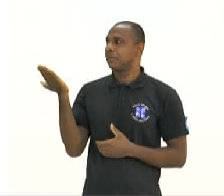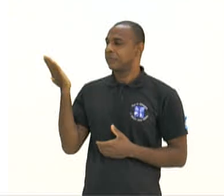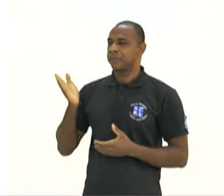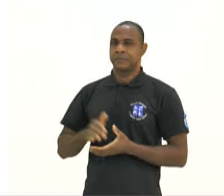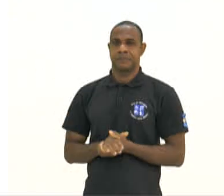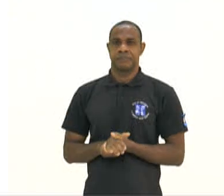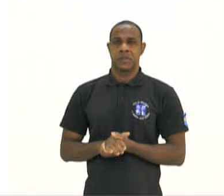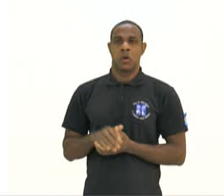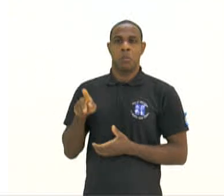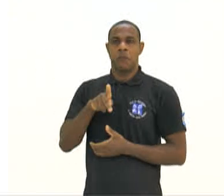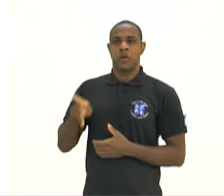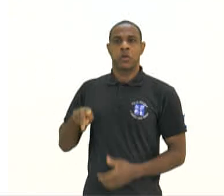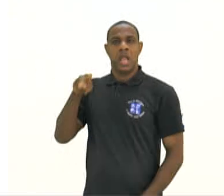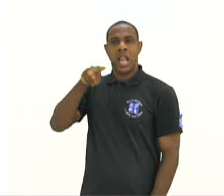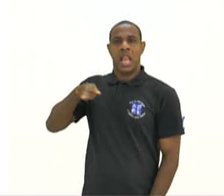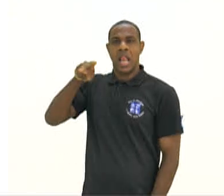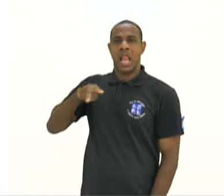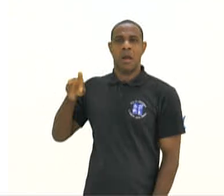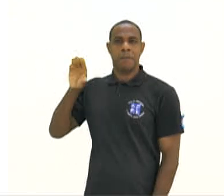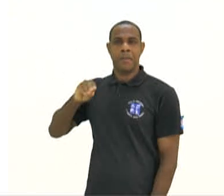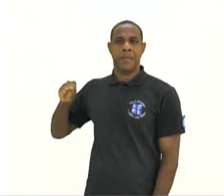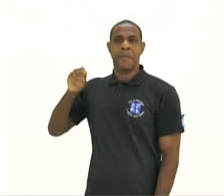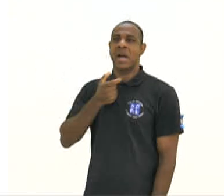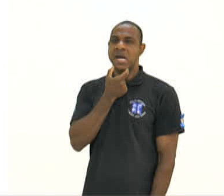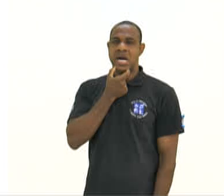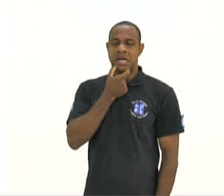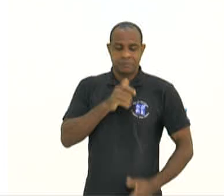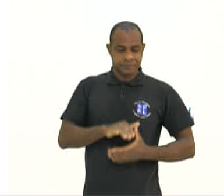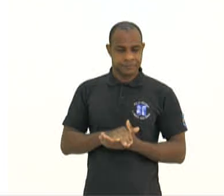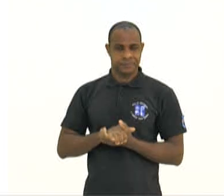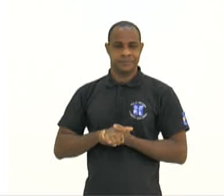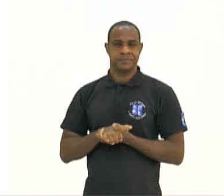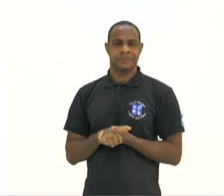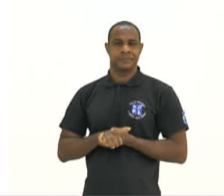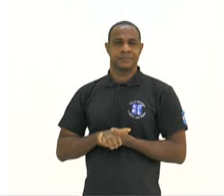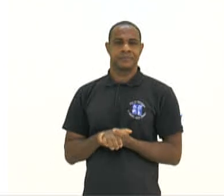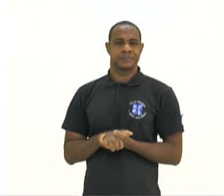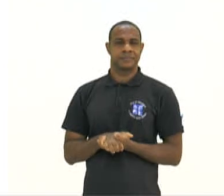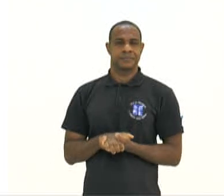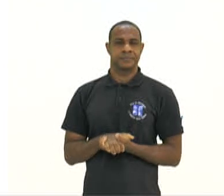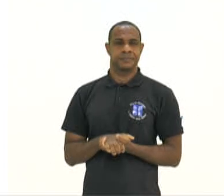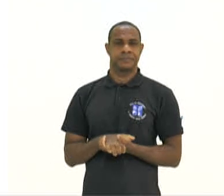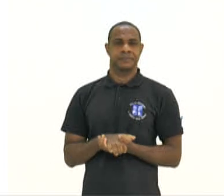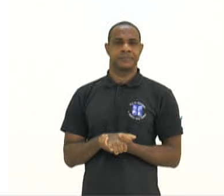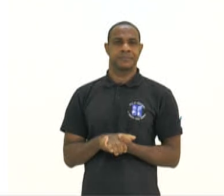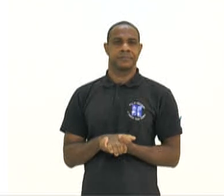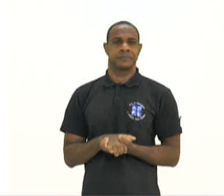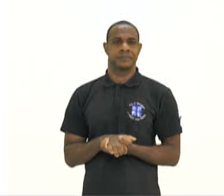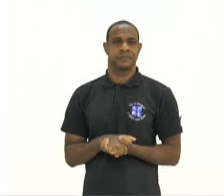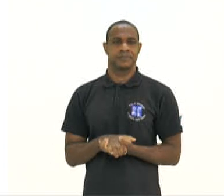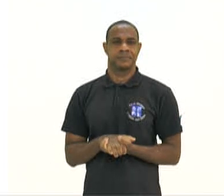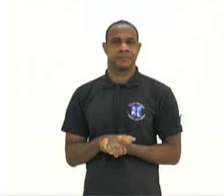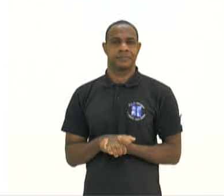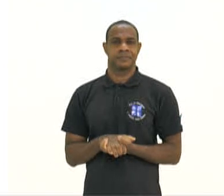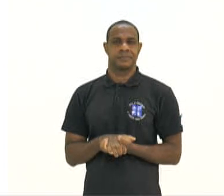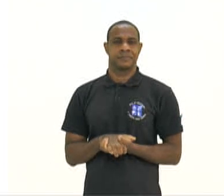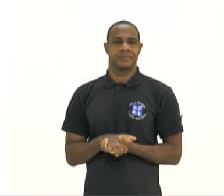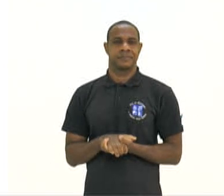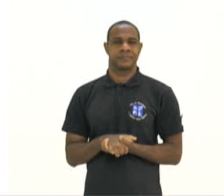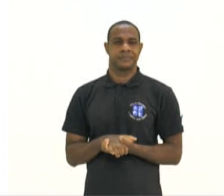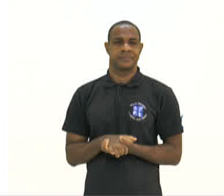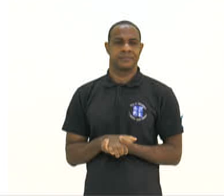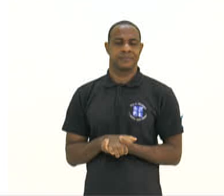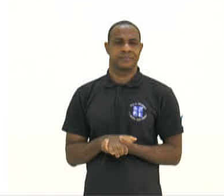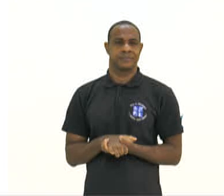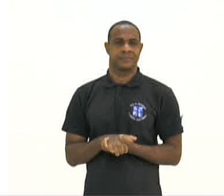that too much video gaming can interfere with a person's life, hurting things like school performance and